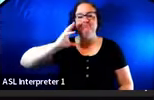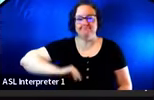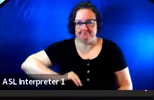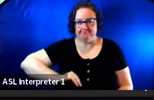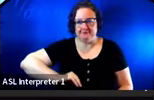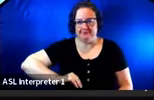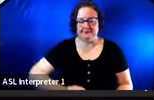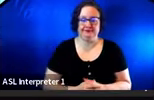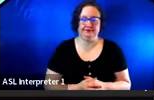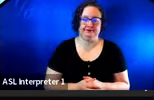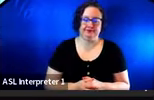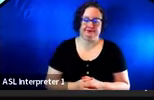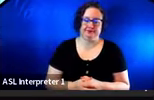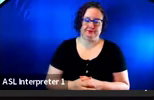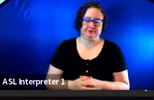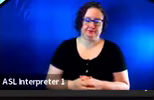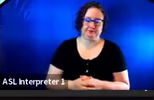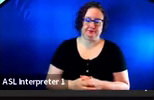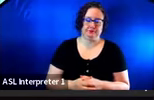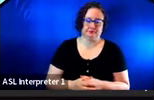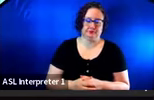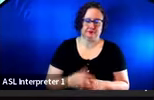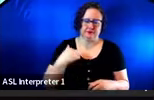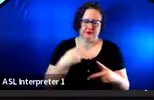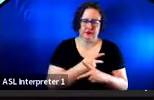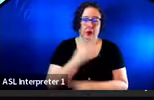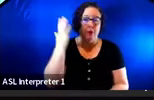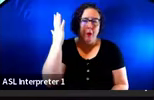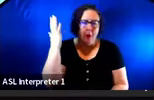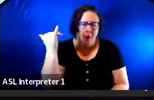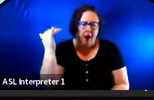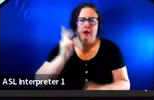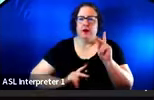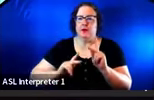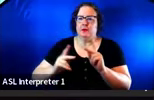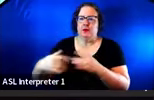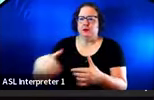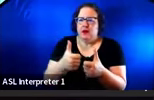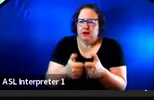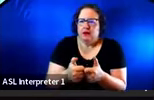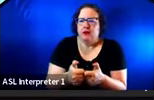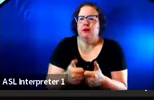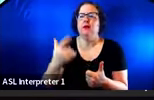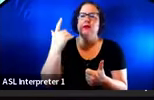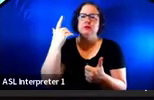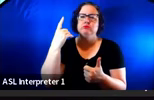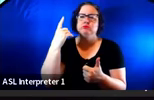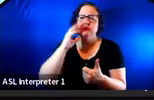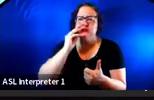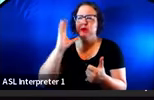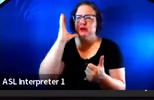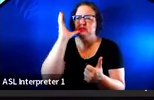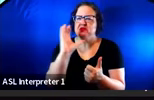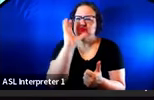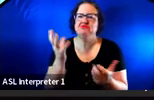come to find out with this is why people play video games, right? What experiences are people looking for? So